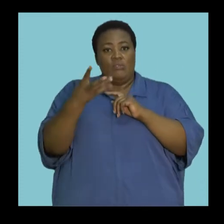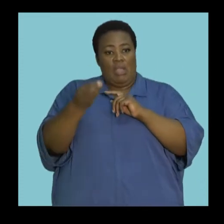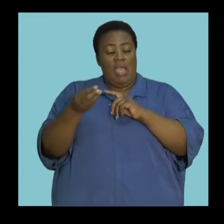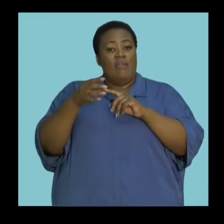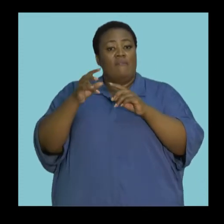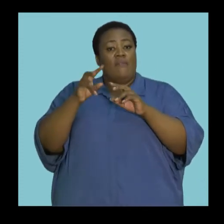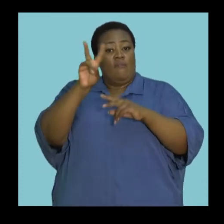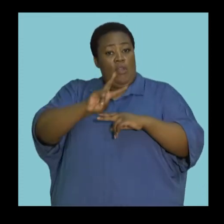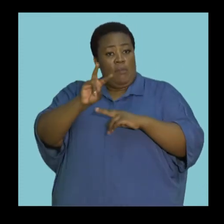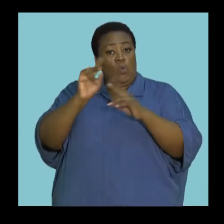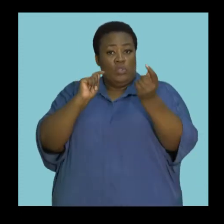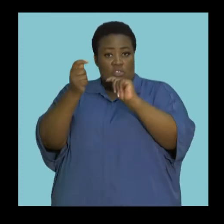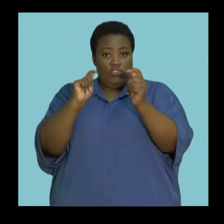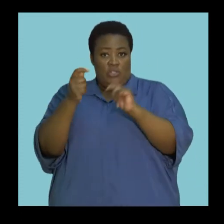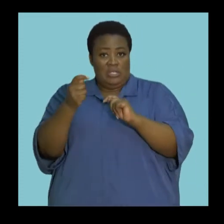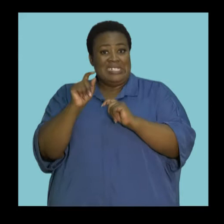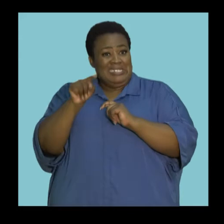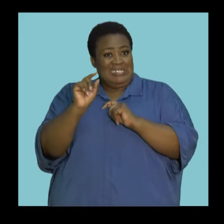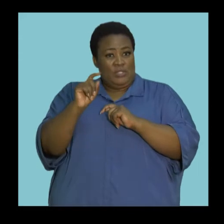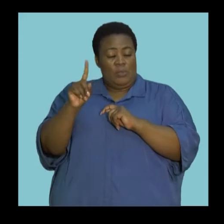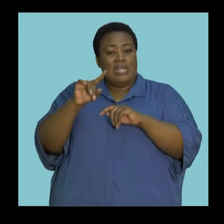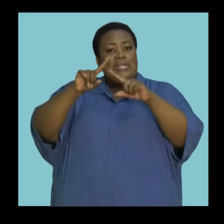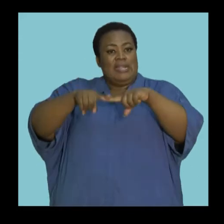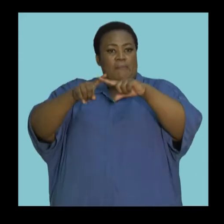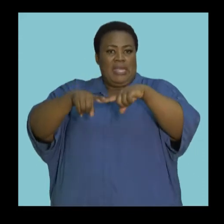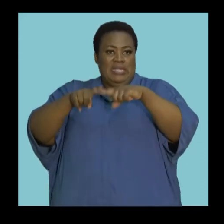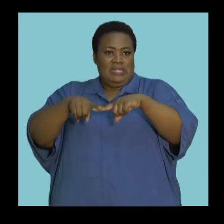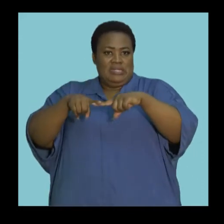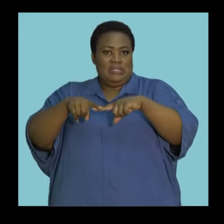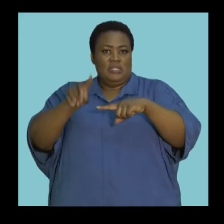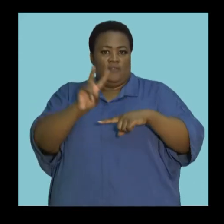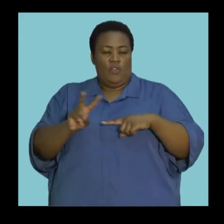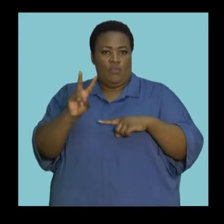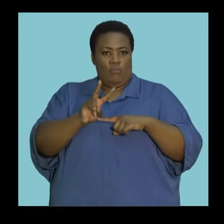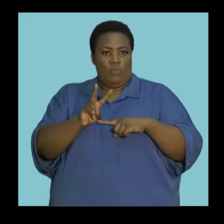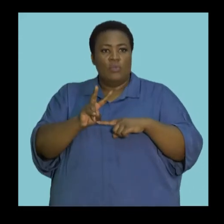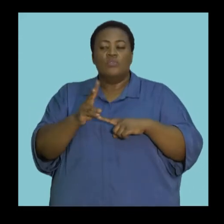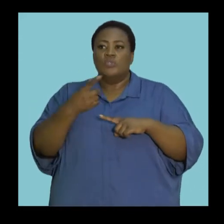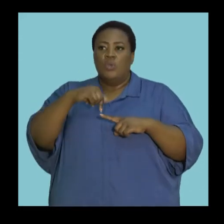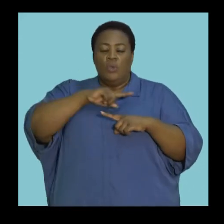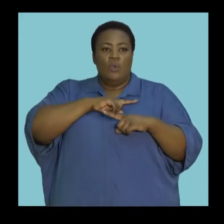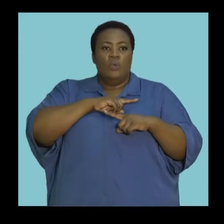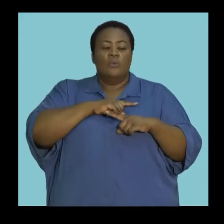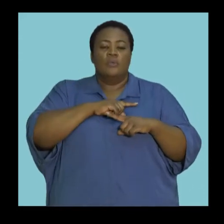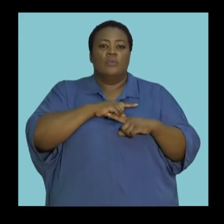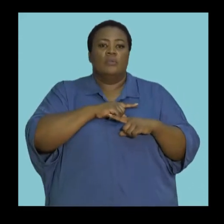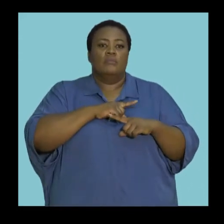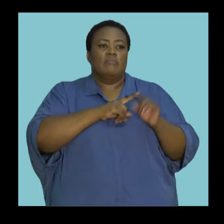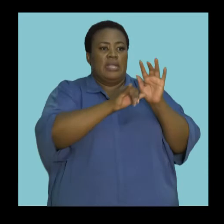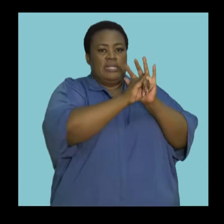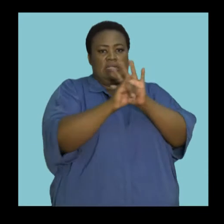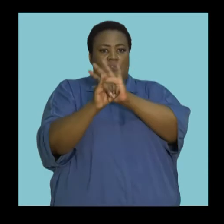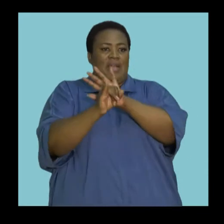variable that is changing, and we refer to this as the dependent variable. So we've clearly identified from this